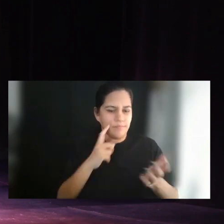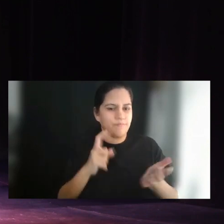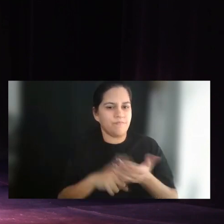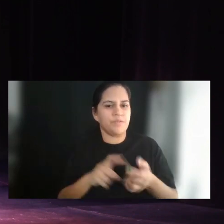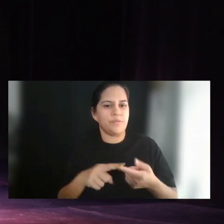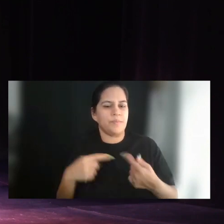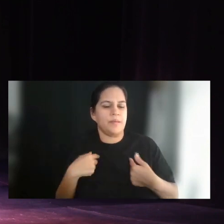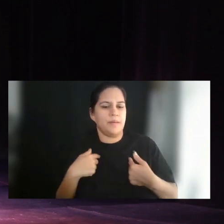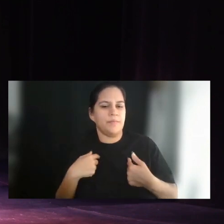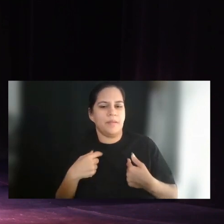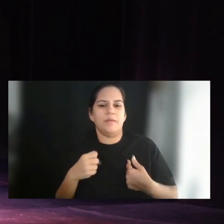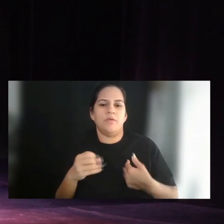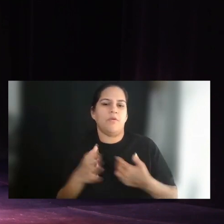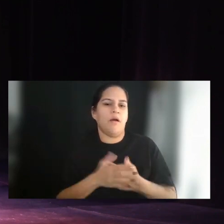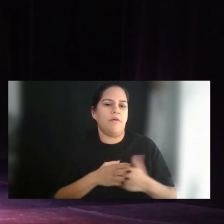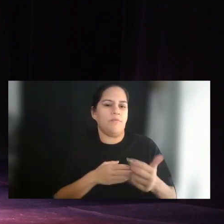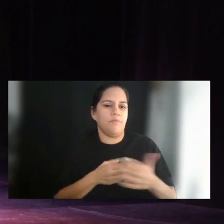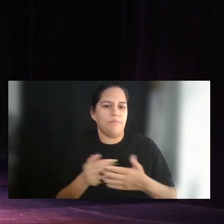to witness,